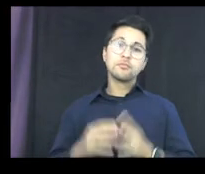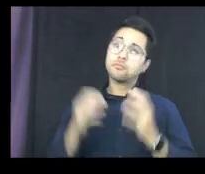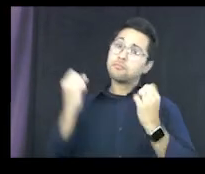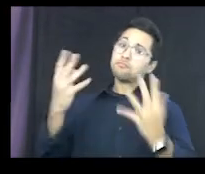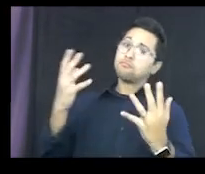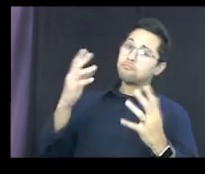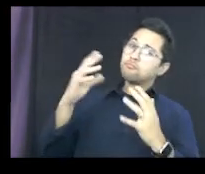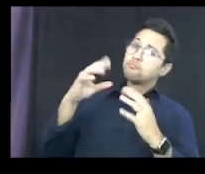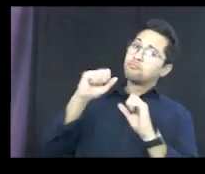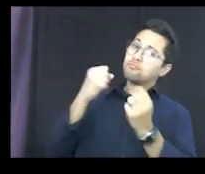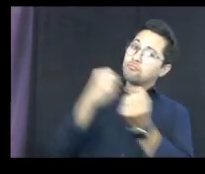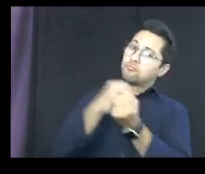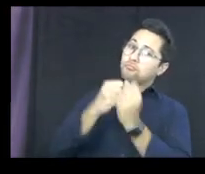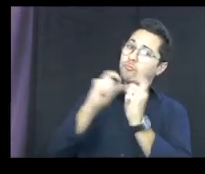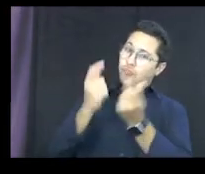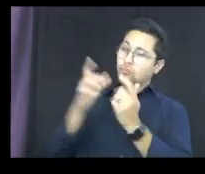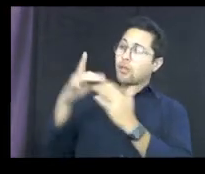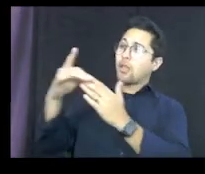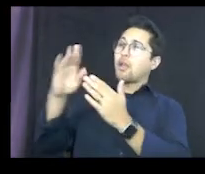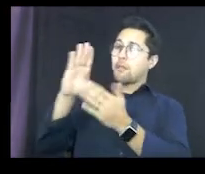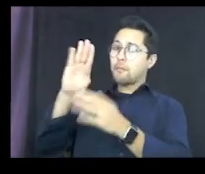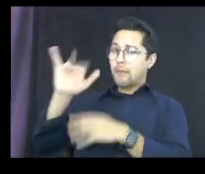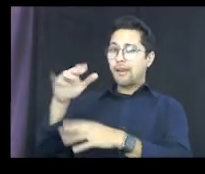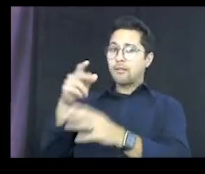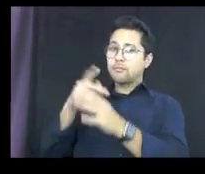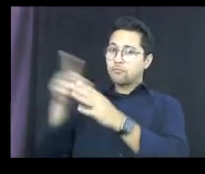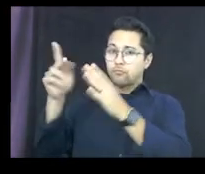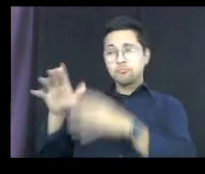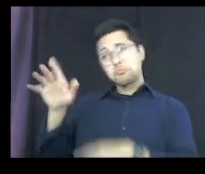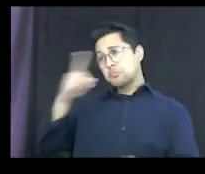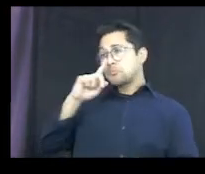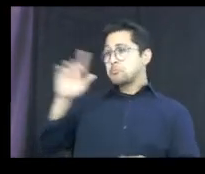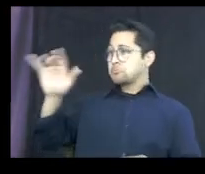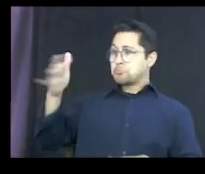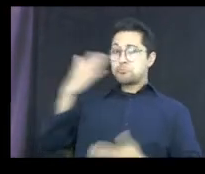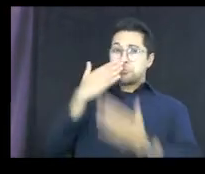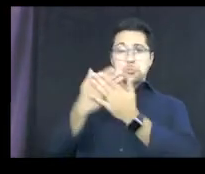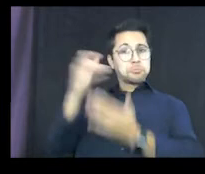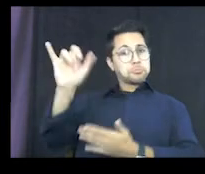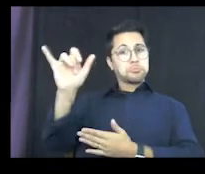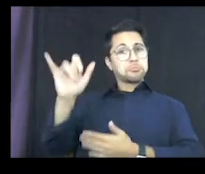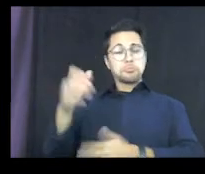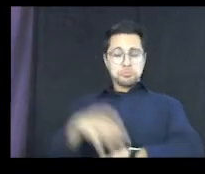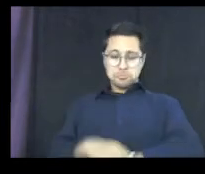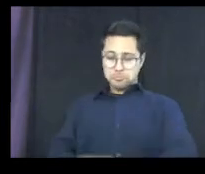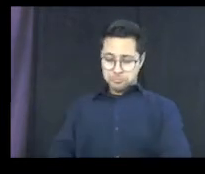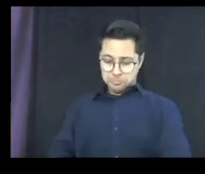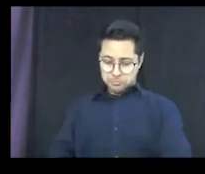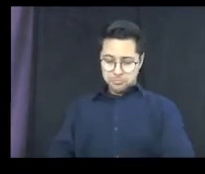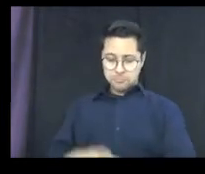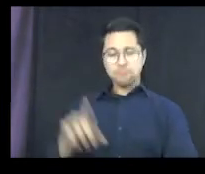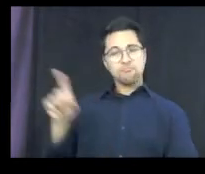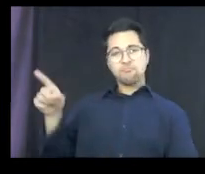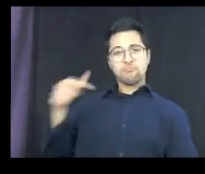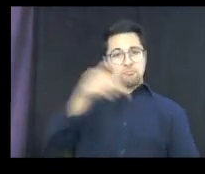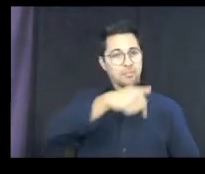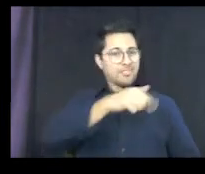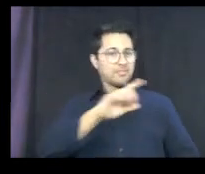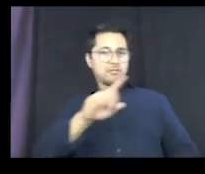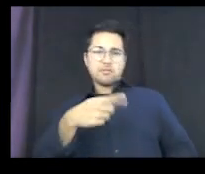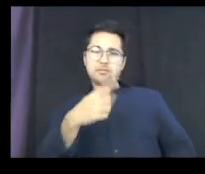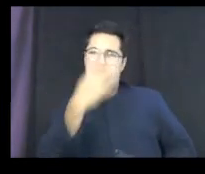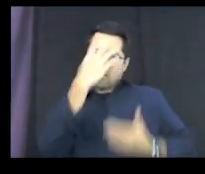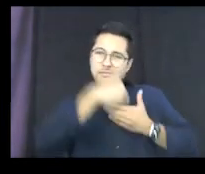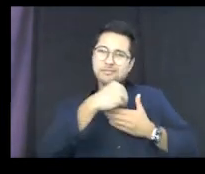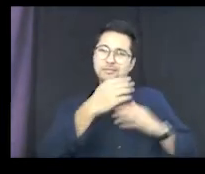of support groups are led by professionals, and they're just as good. It's just an autistic run support group is